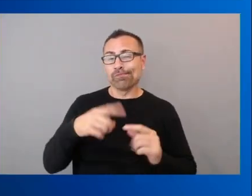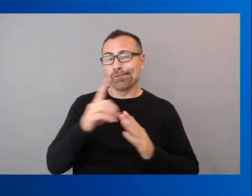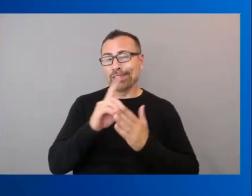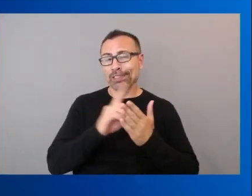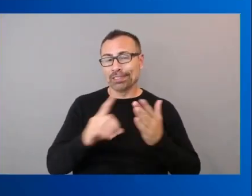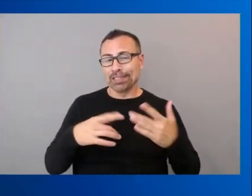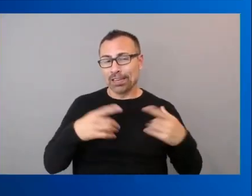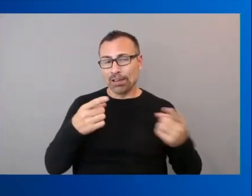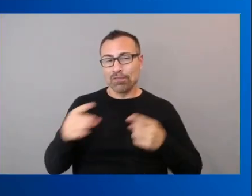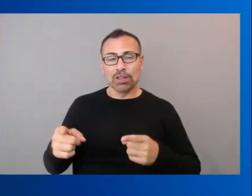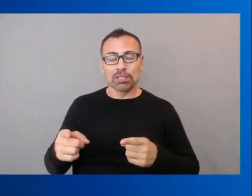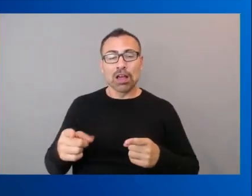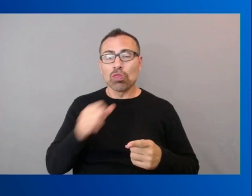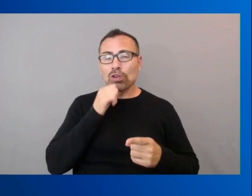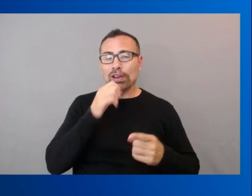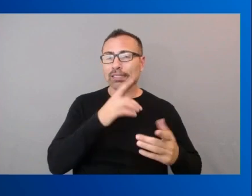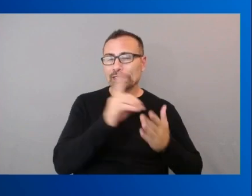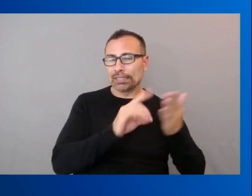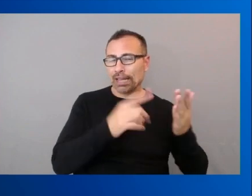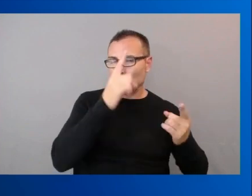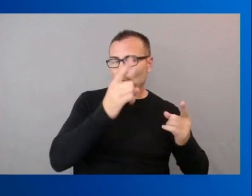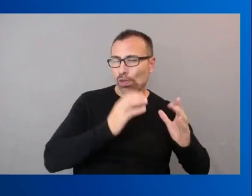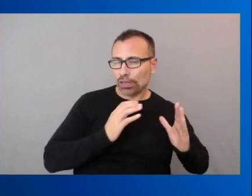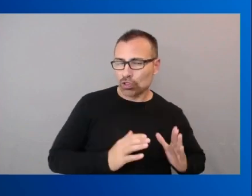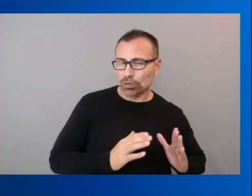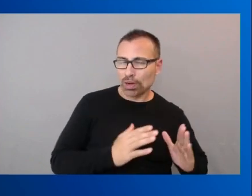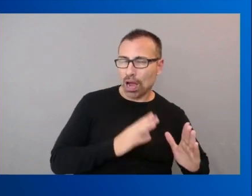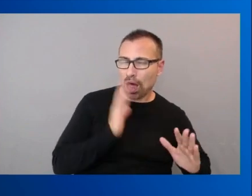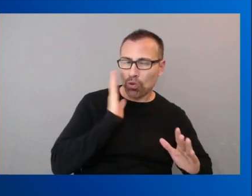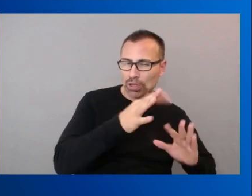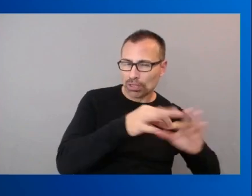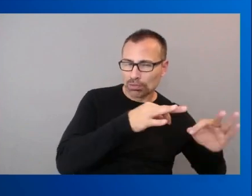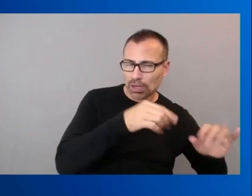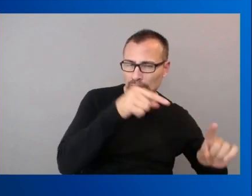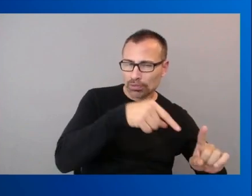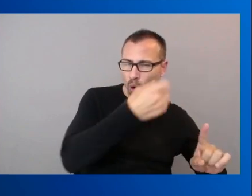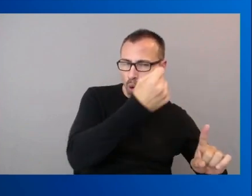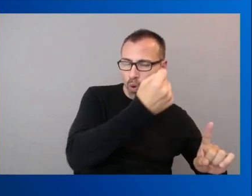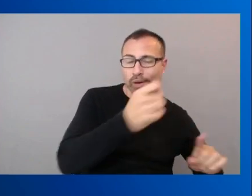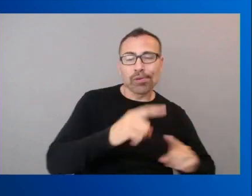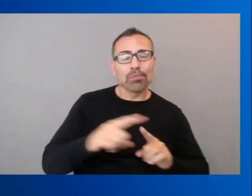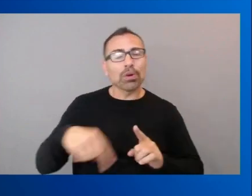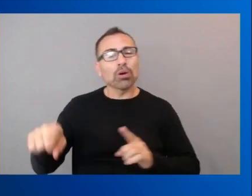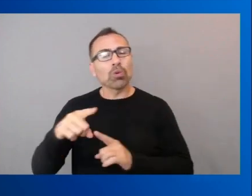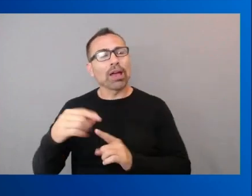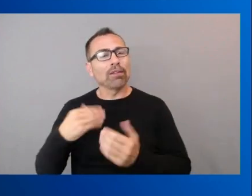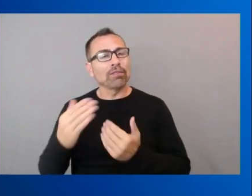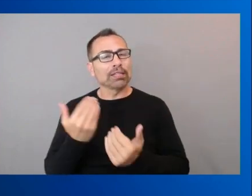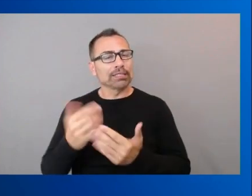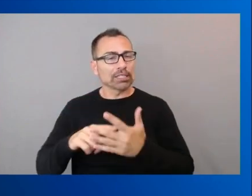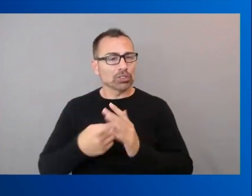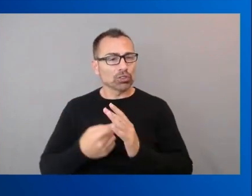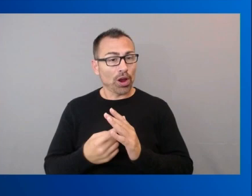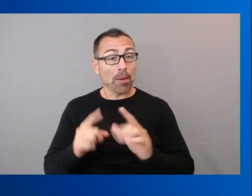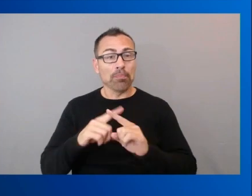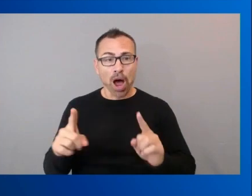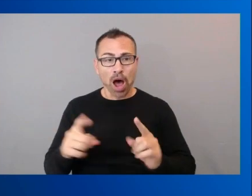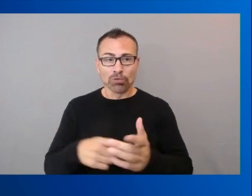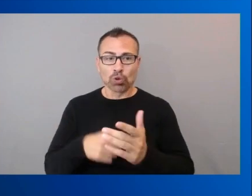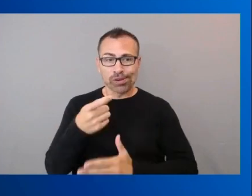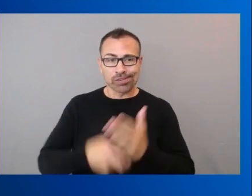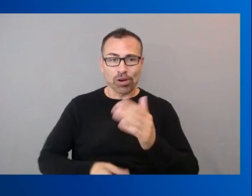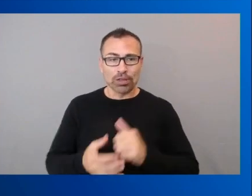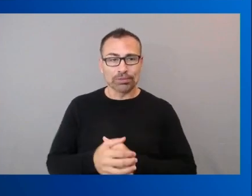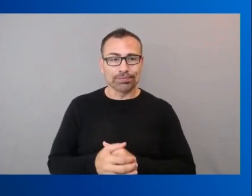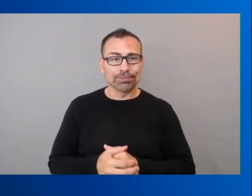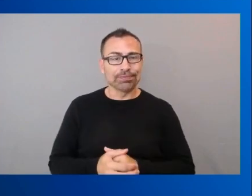I'll explain why in a second. And also we have easy to get started with, but come at a cost. Do you use the term